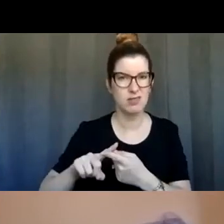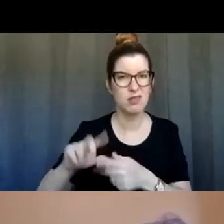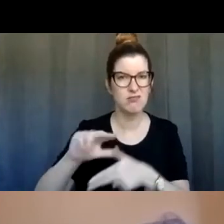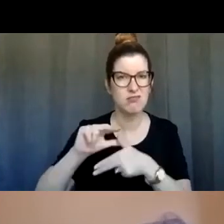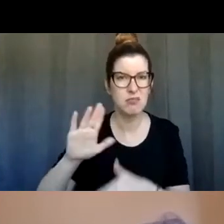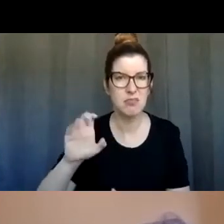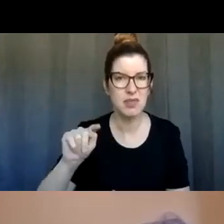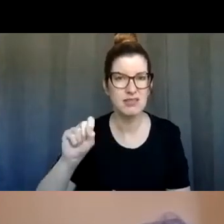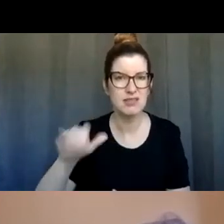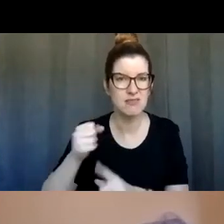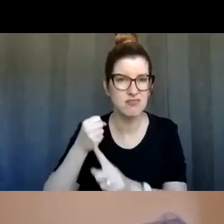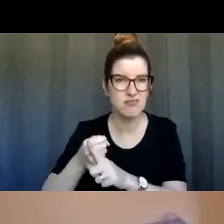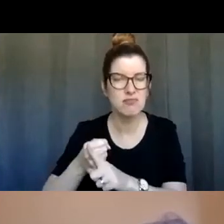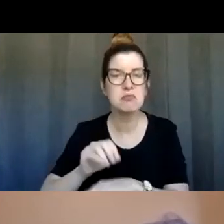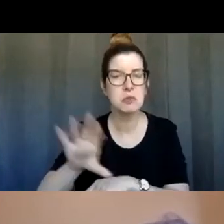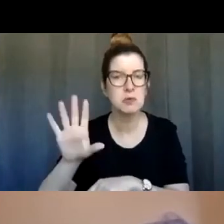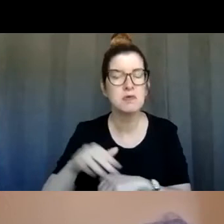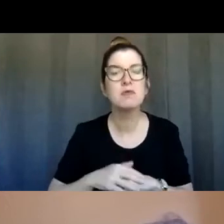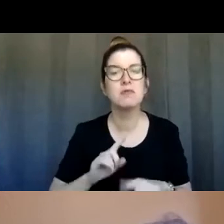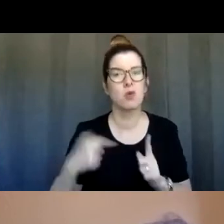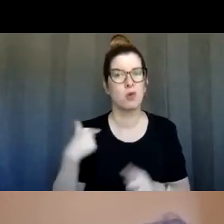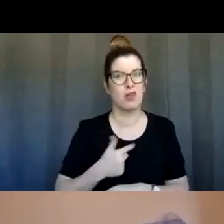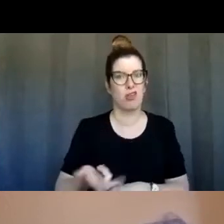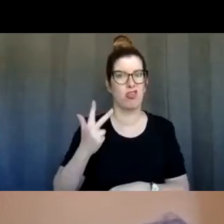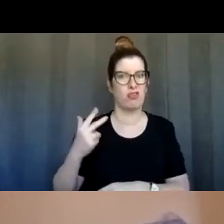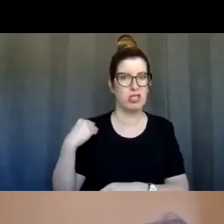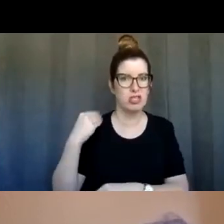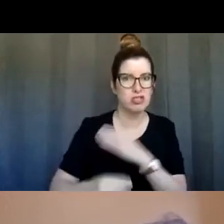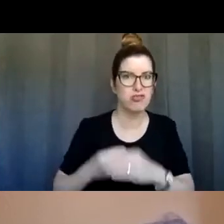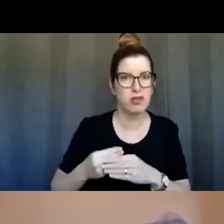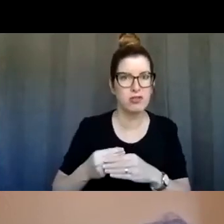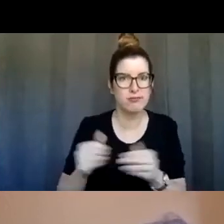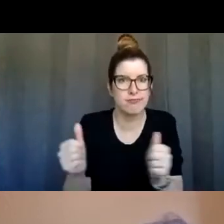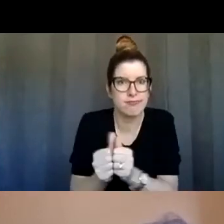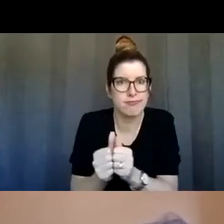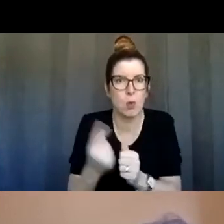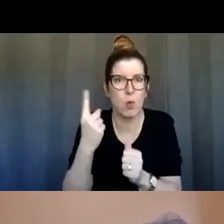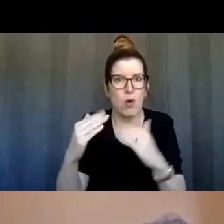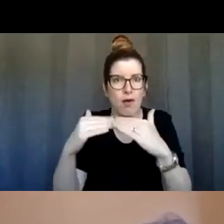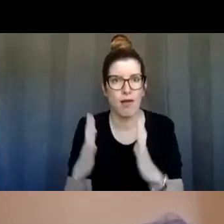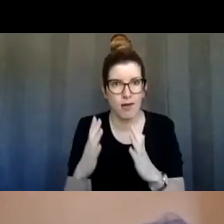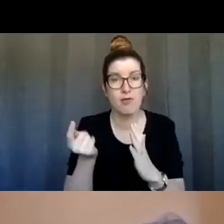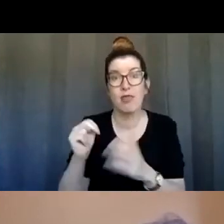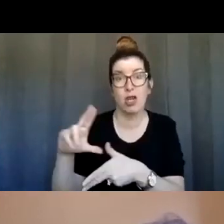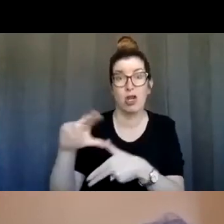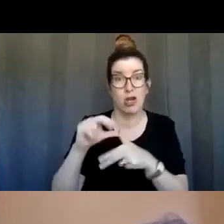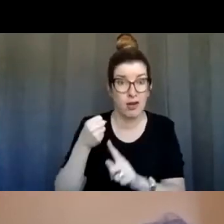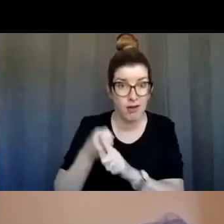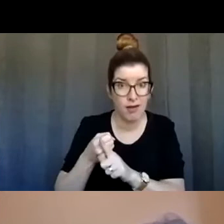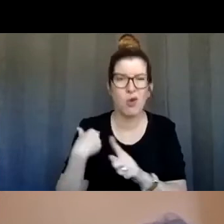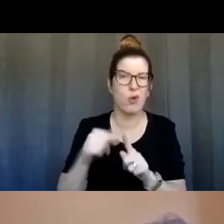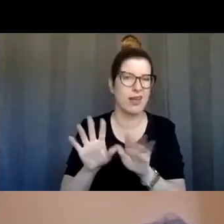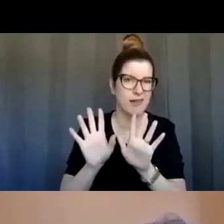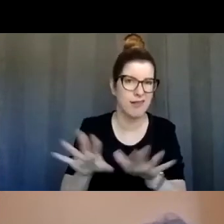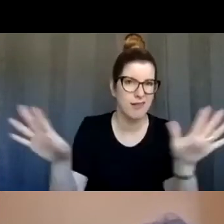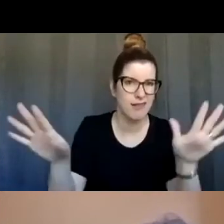we had like three different generations living in one house, you know, and then when Betsy came, we kind of scattered out throughout the